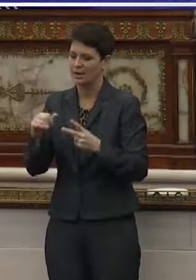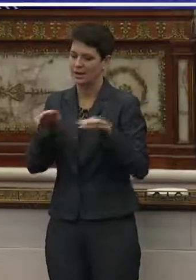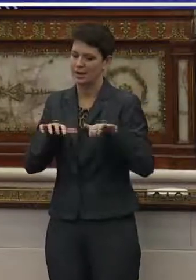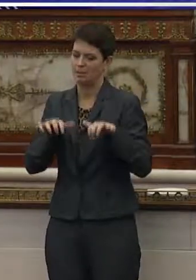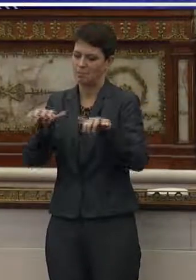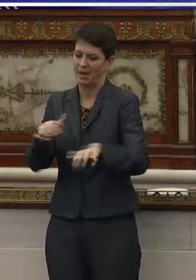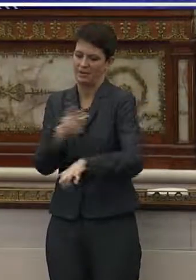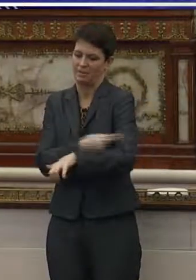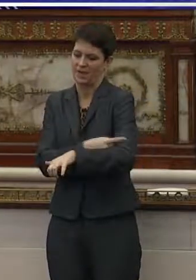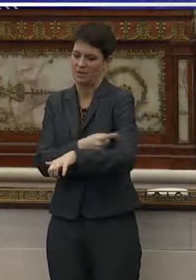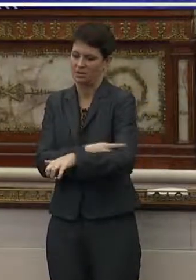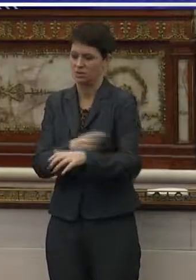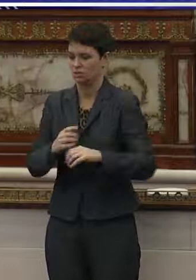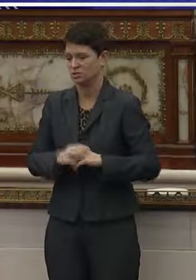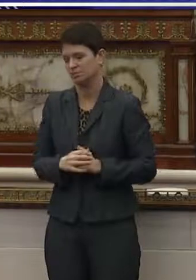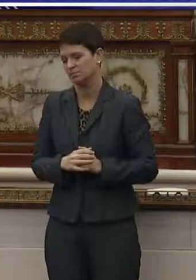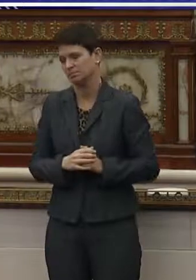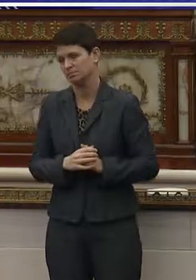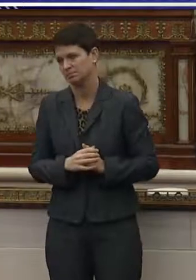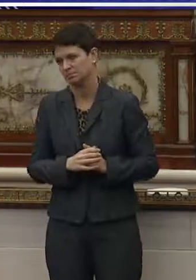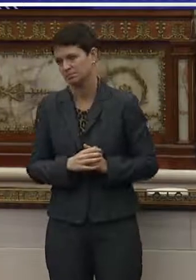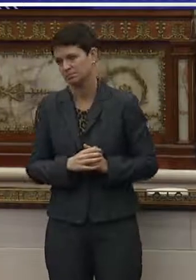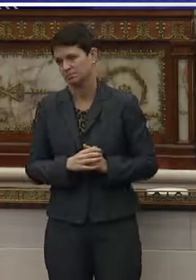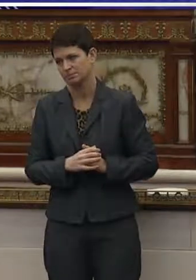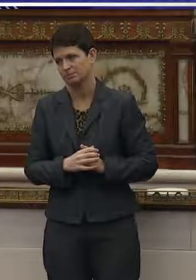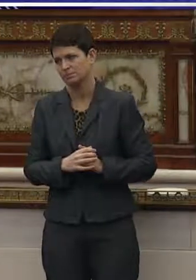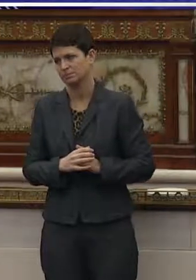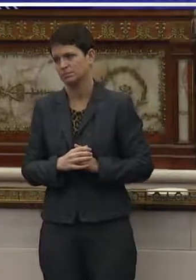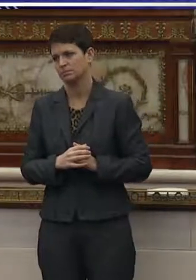vaccination site in the city of Philadelphia.